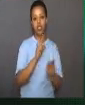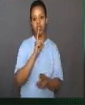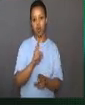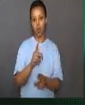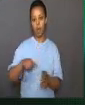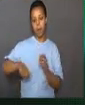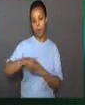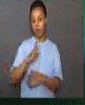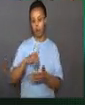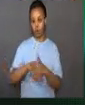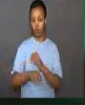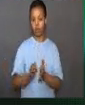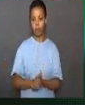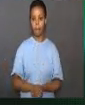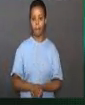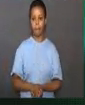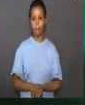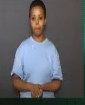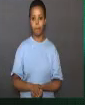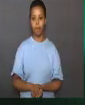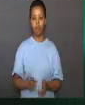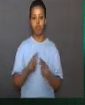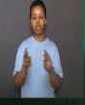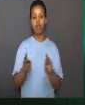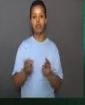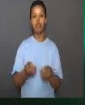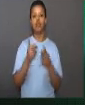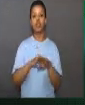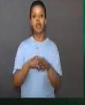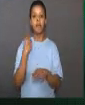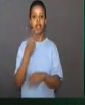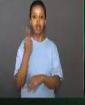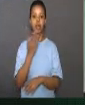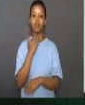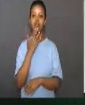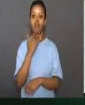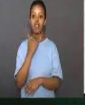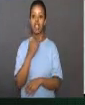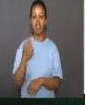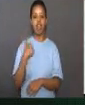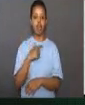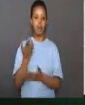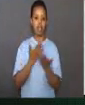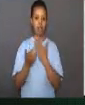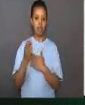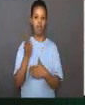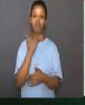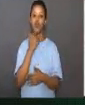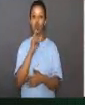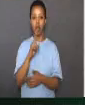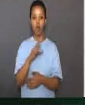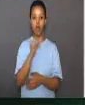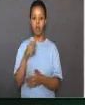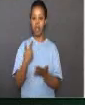in plants. A common form of sugar is table sugar. It is the kind